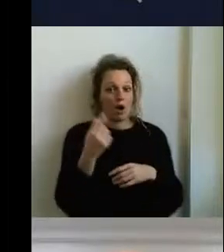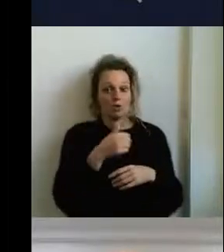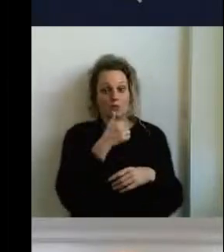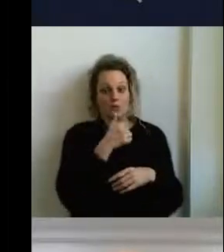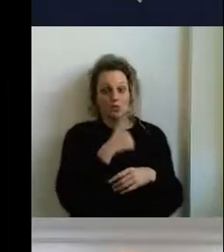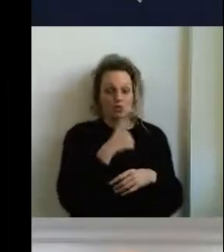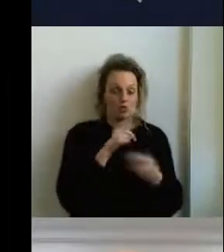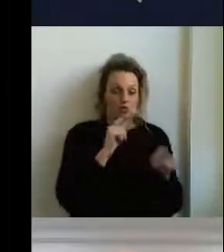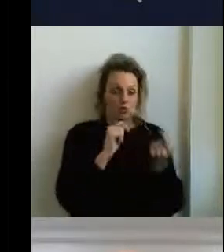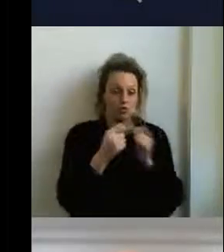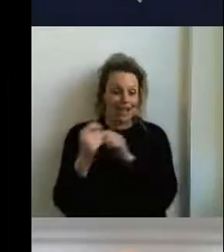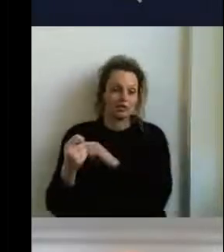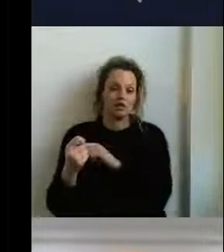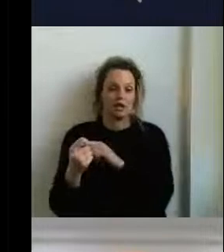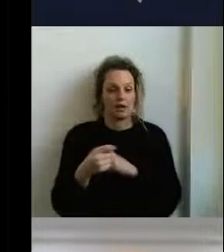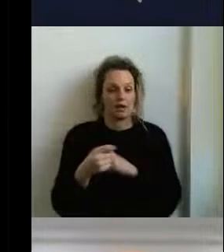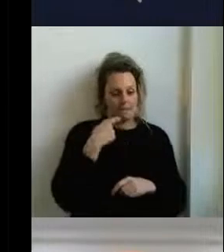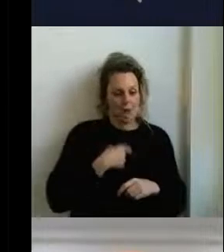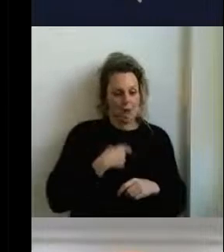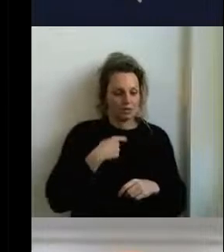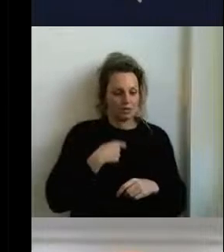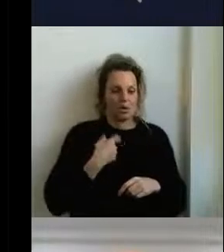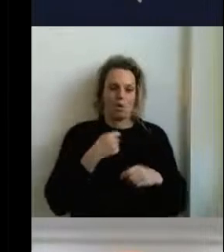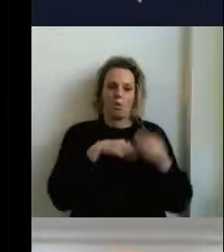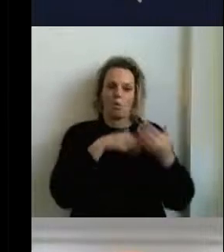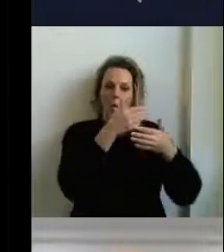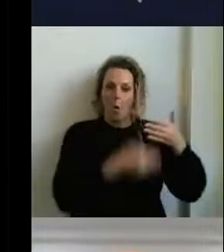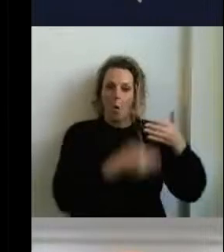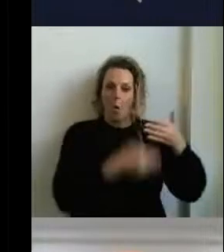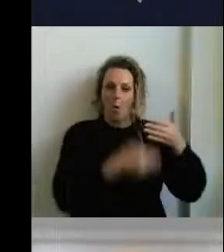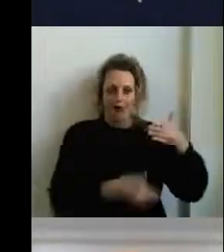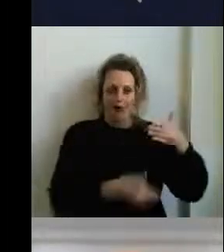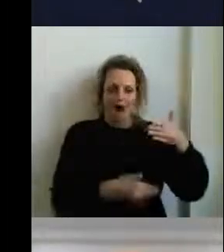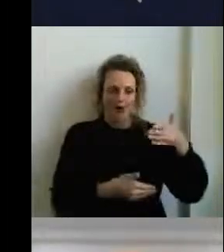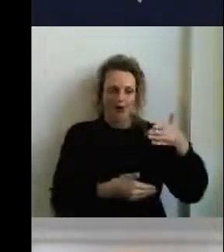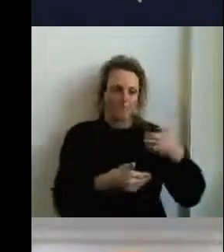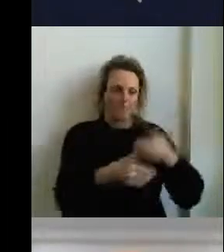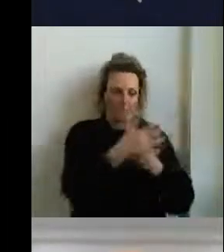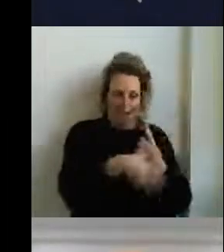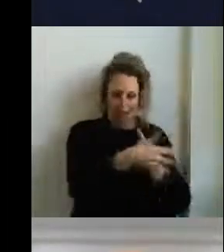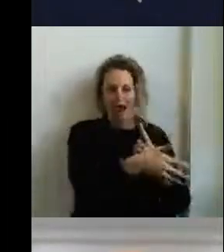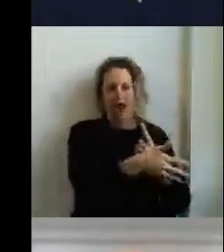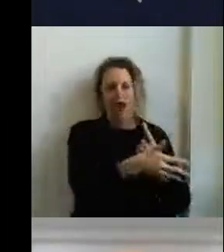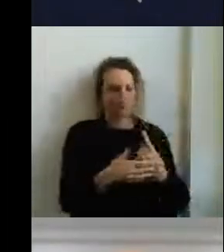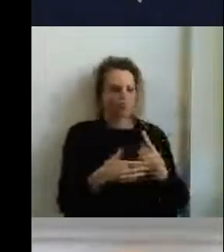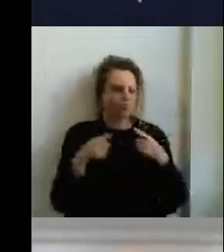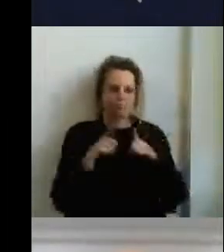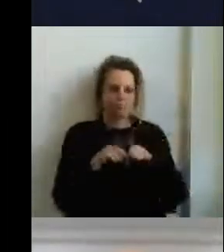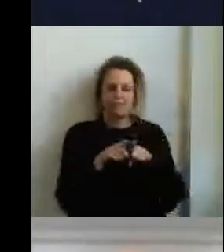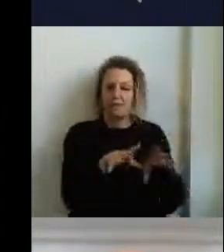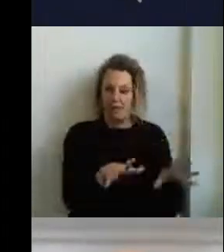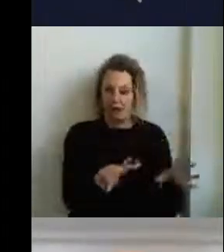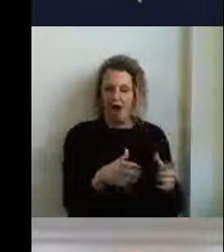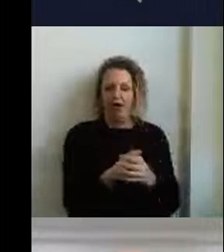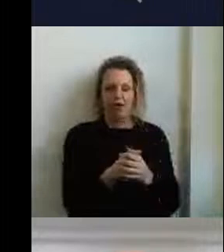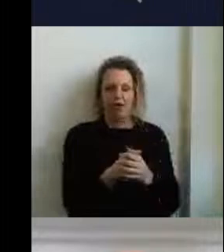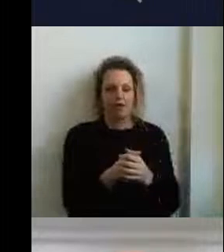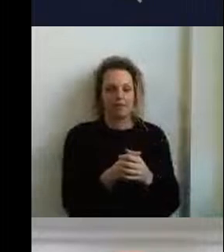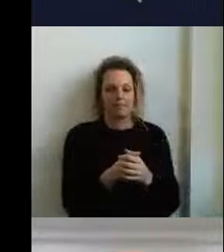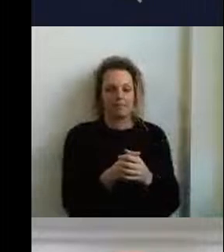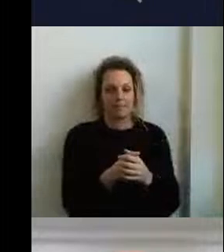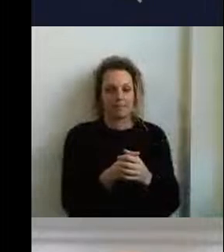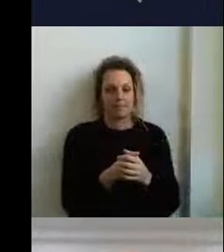or just general personalization, it's as easy as that. So it's like the stuff that's been around since Windows 95 in terms of, hey, do I want